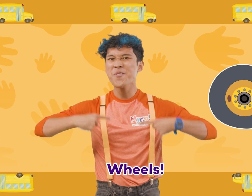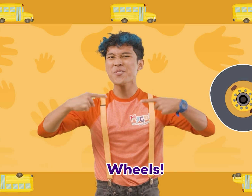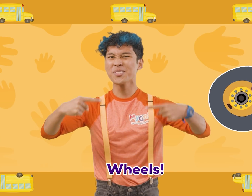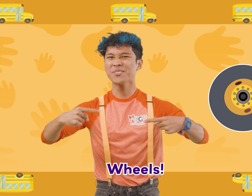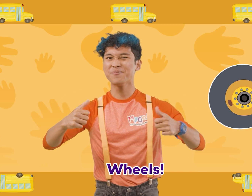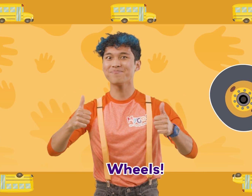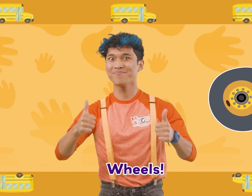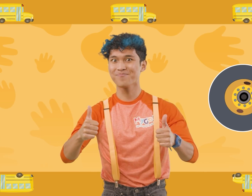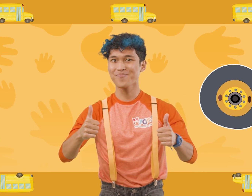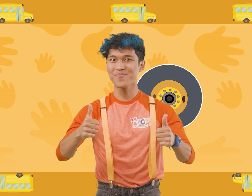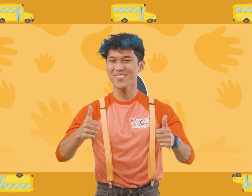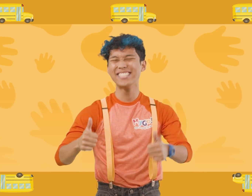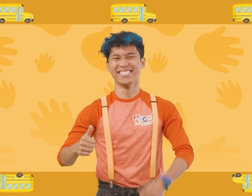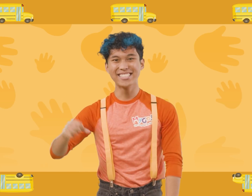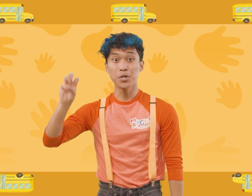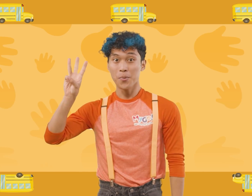Wheels.